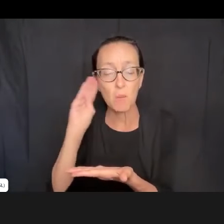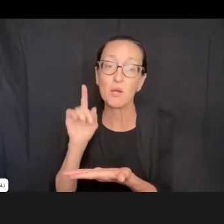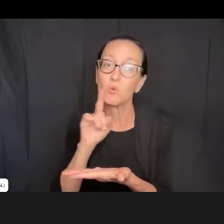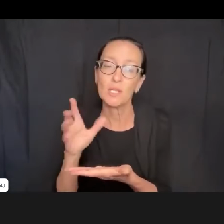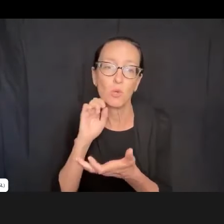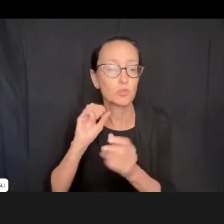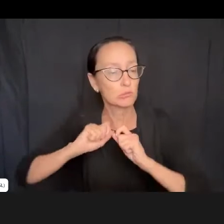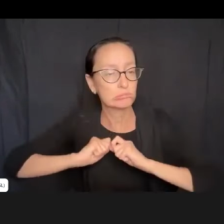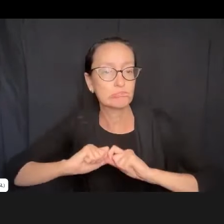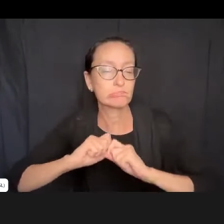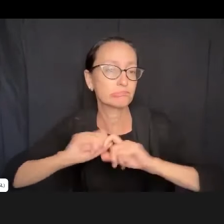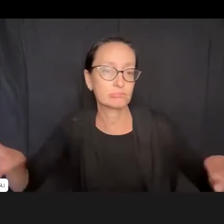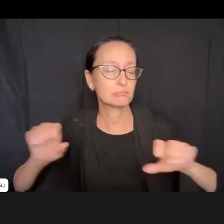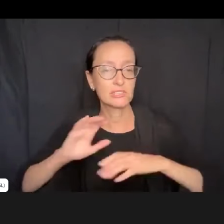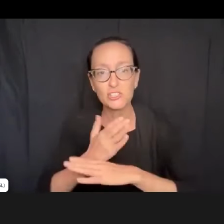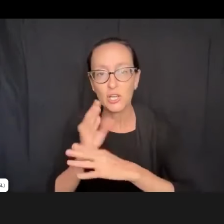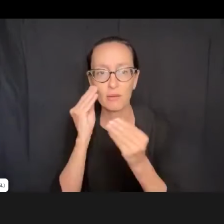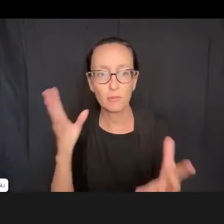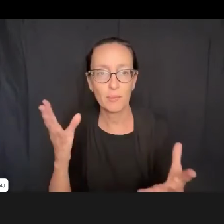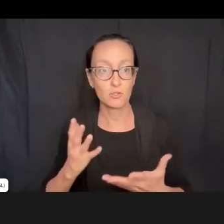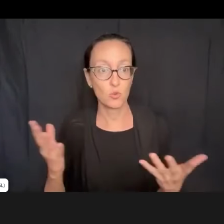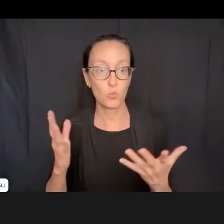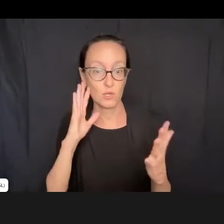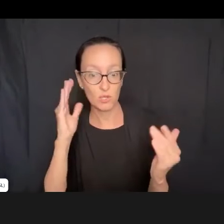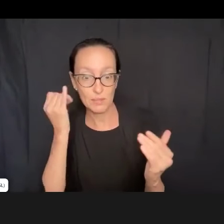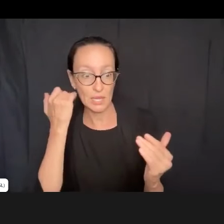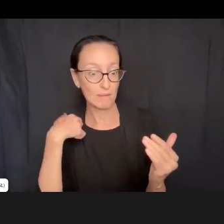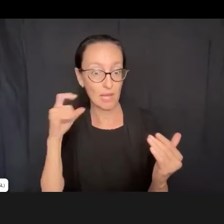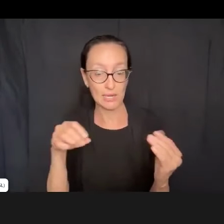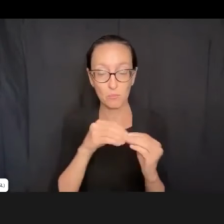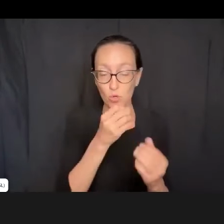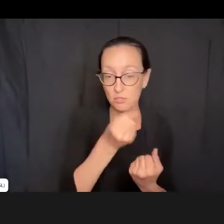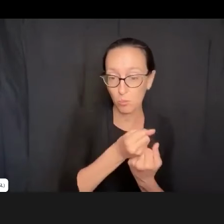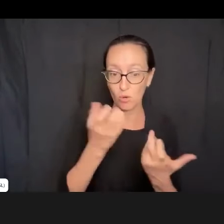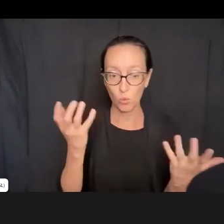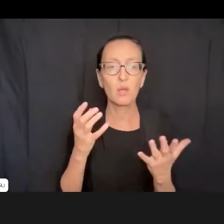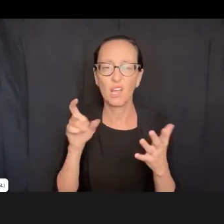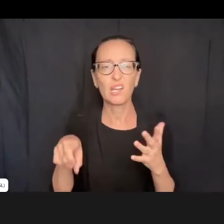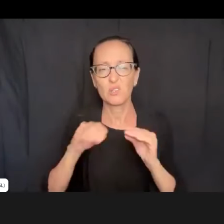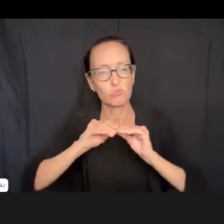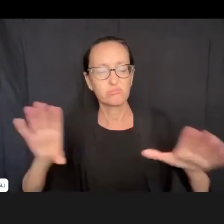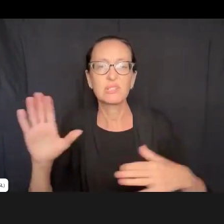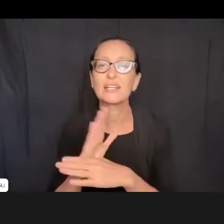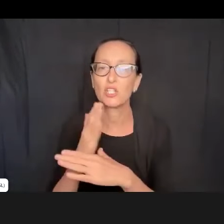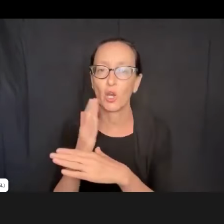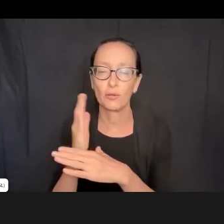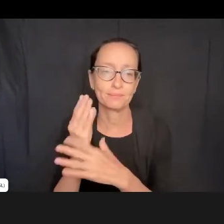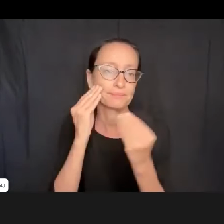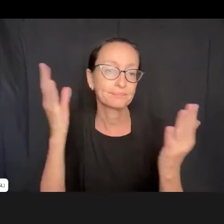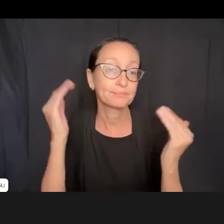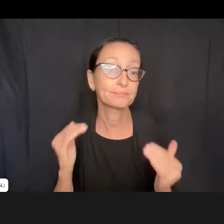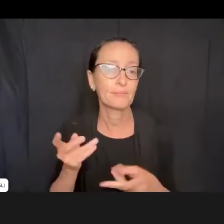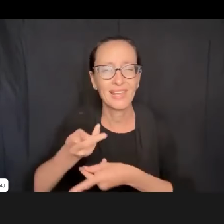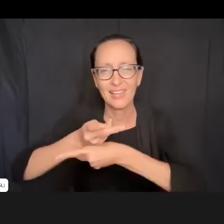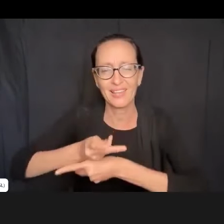kind of what to expect and where do you go if you need additional supports. Then there's what we refer to as a caregiver training. And again, what we mean